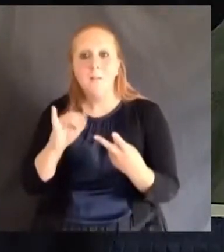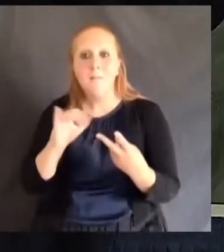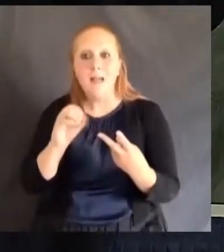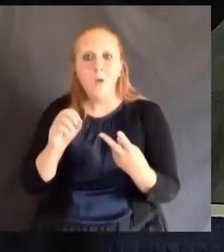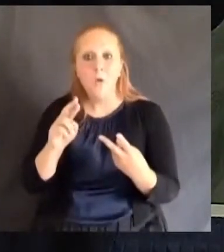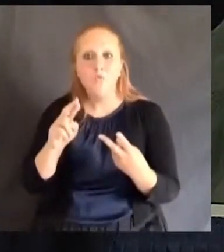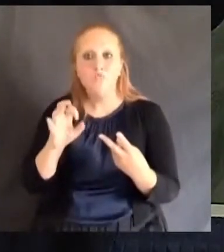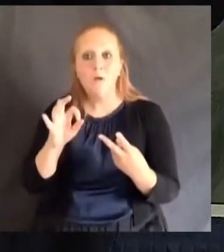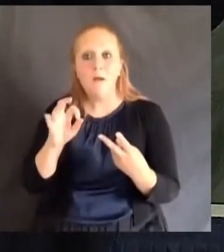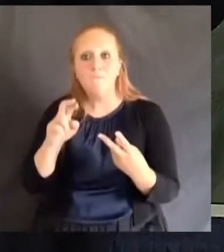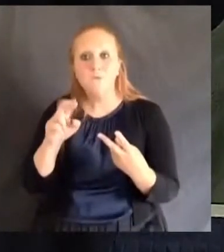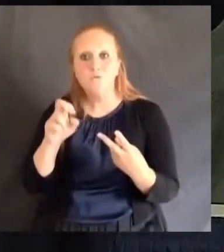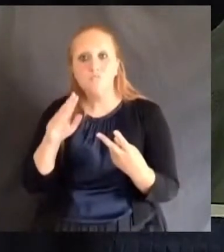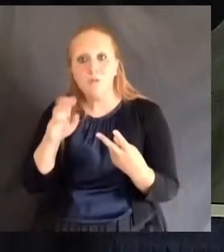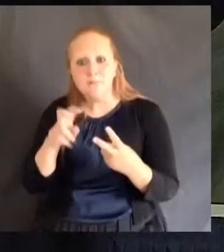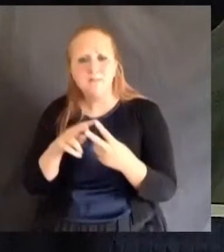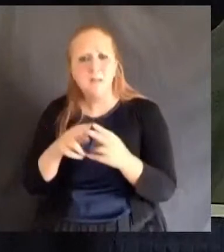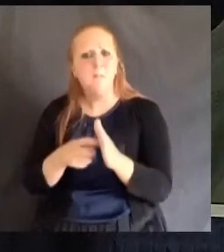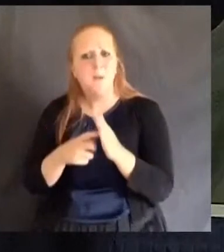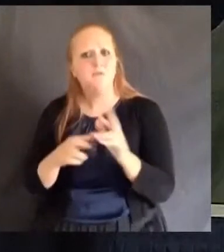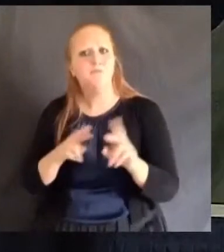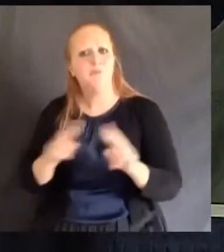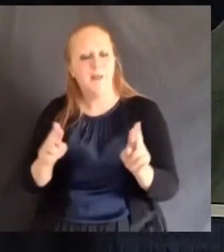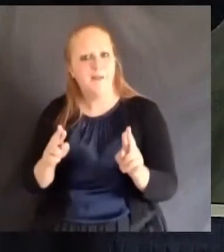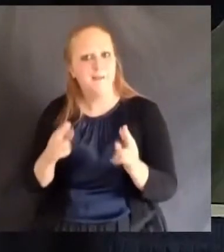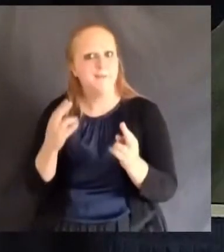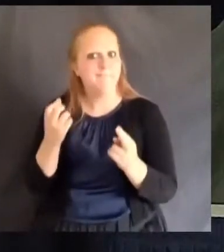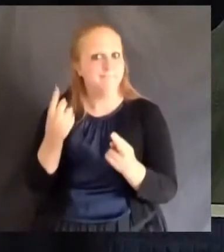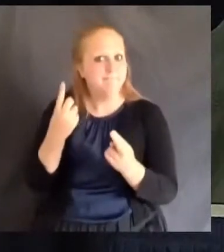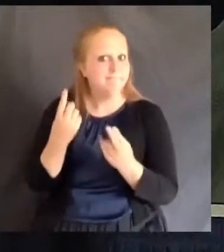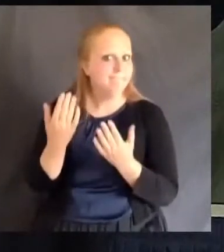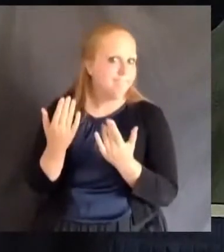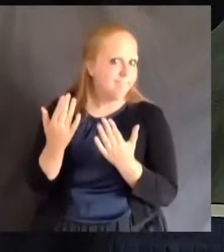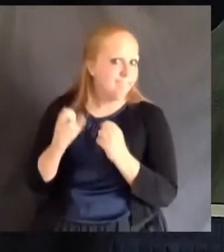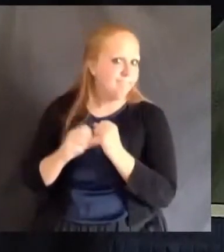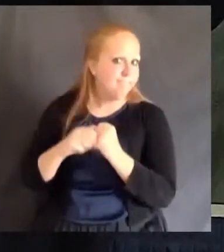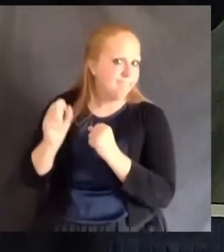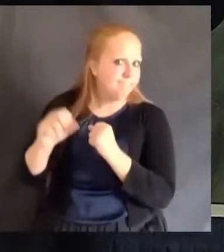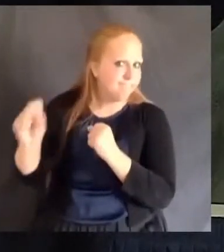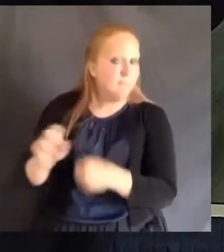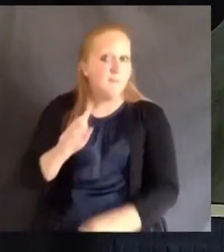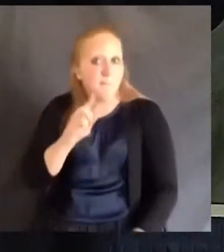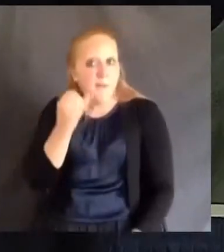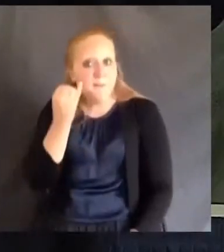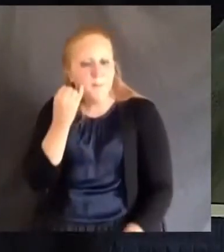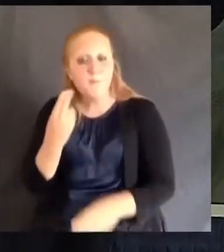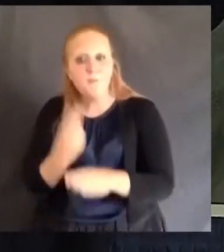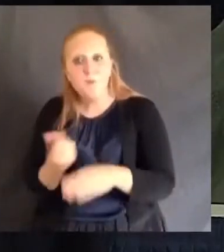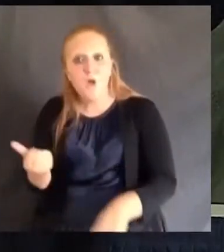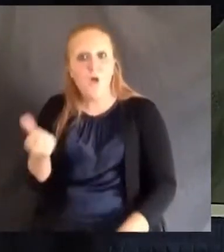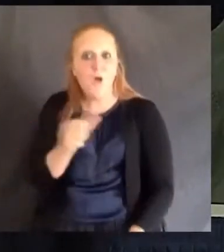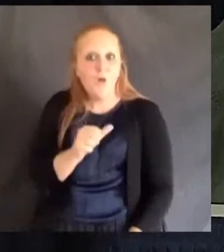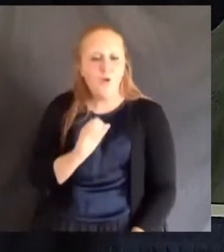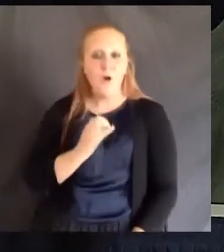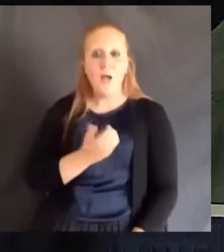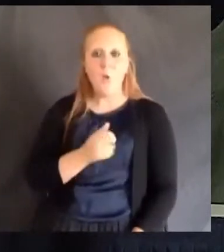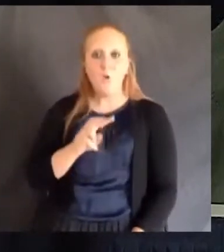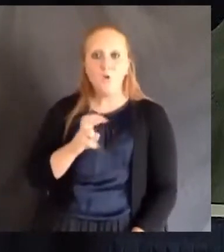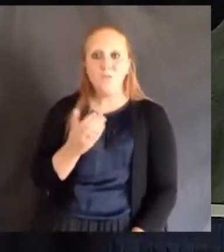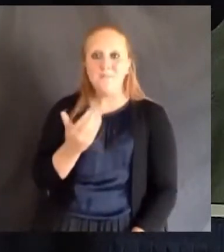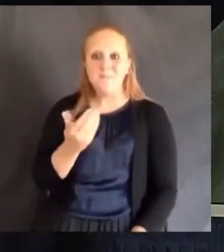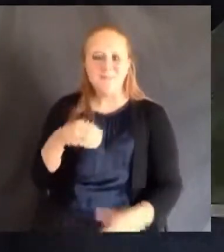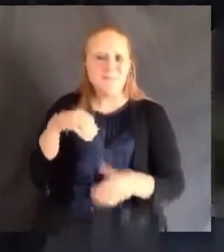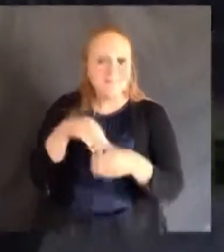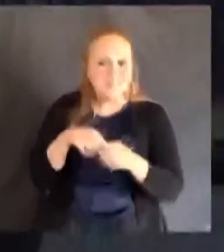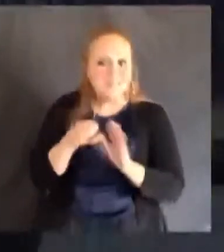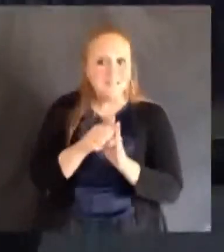do the research and you find out which of the locations that you're going to that are utilizing one of our 215 lab sites in state, you're going to get a much shorter turnaround